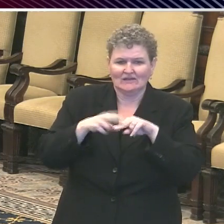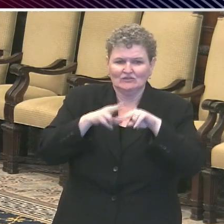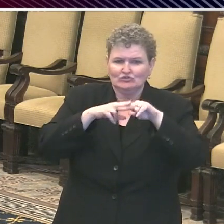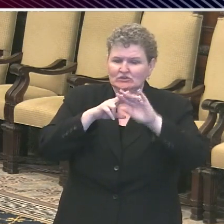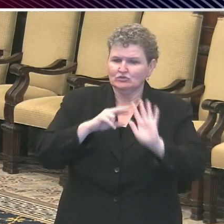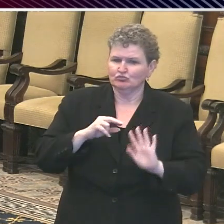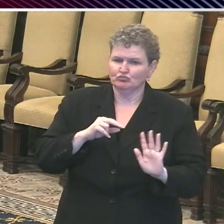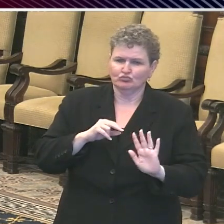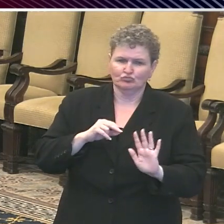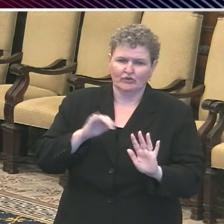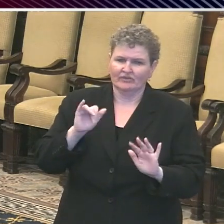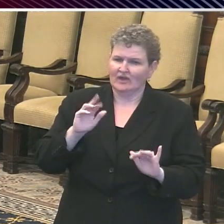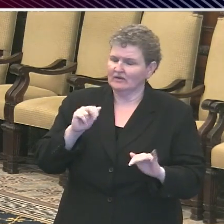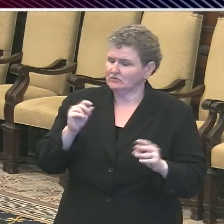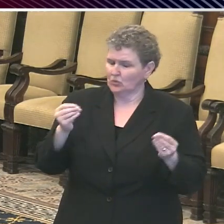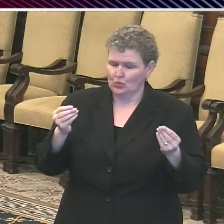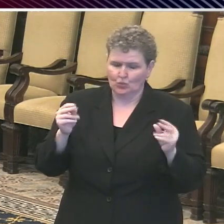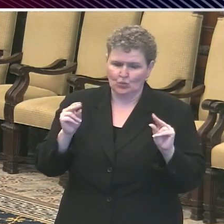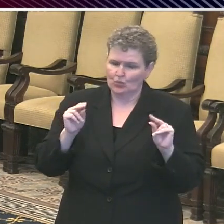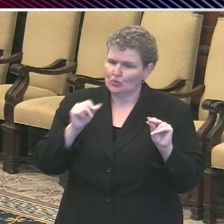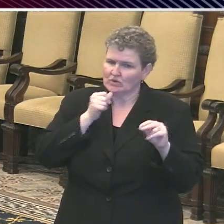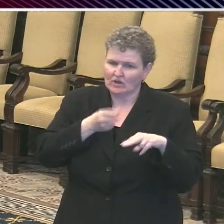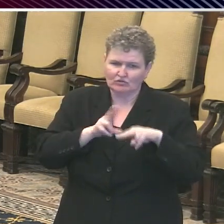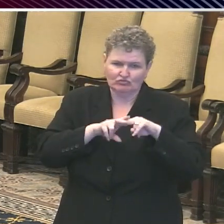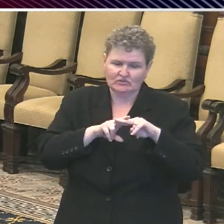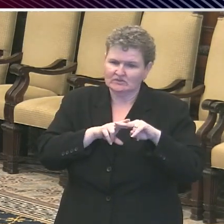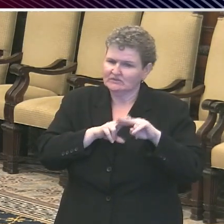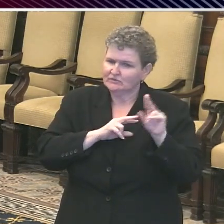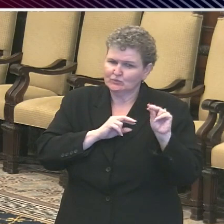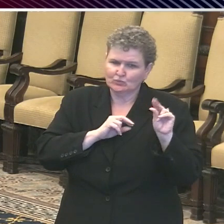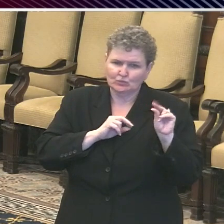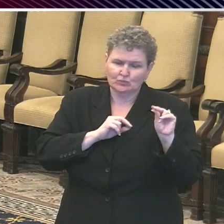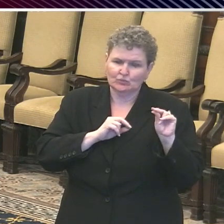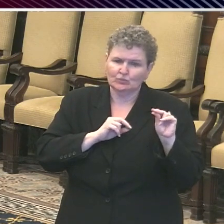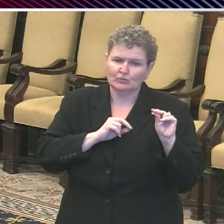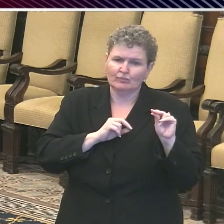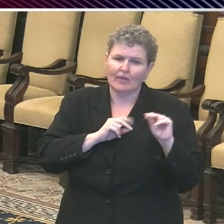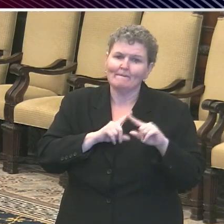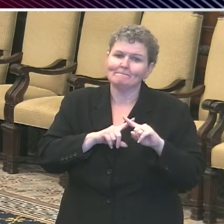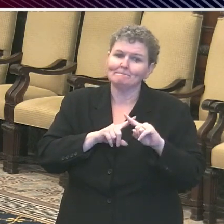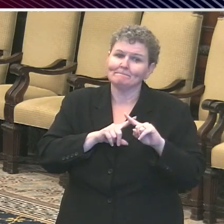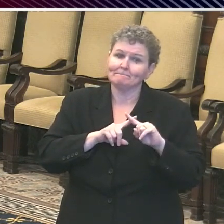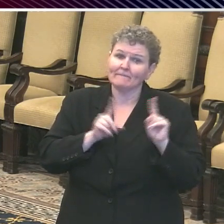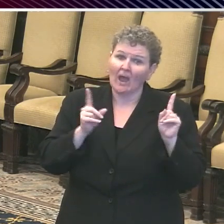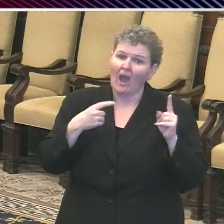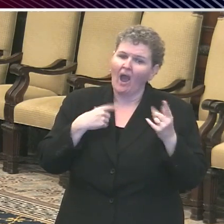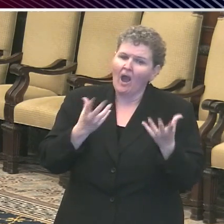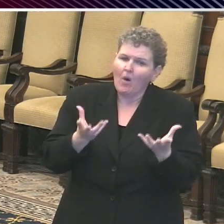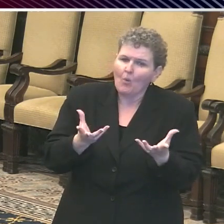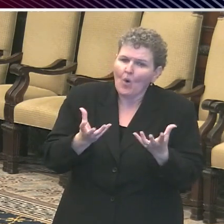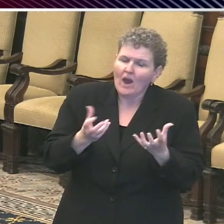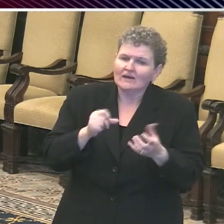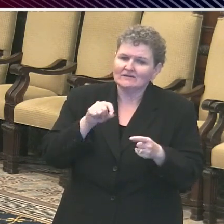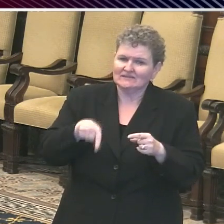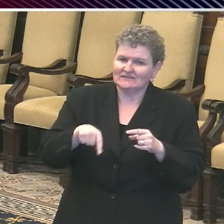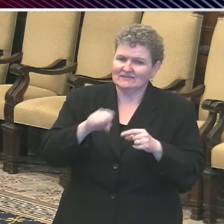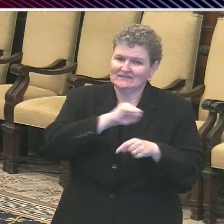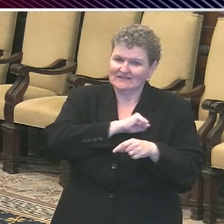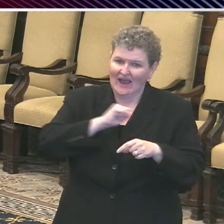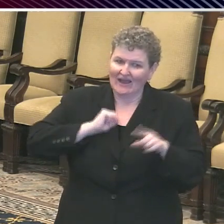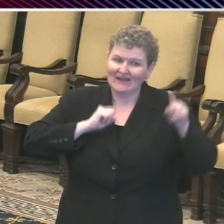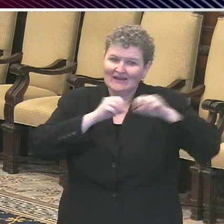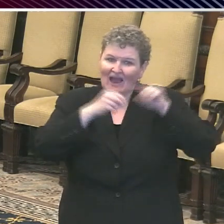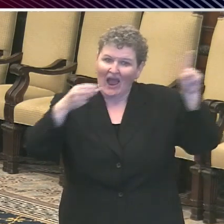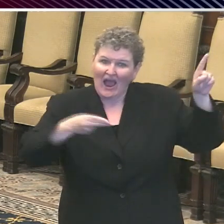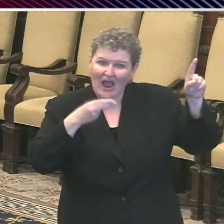tax increase. Oh, okay. The hole would be filled by what the House and Senate in Harrisburg has done. As a matter of fact, the Senate did